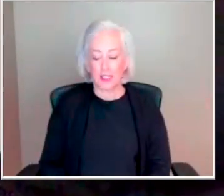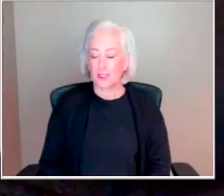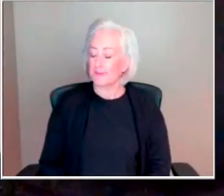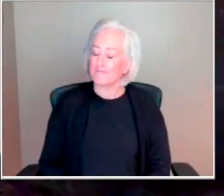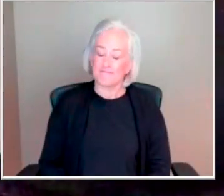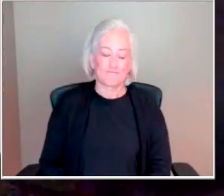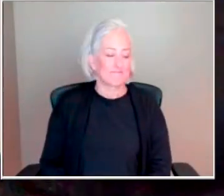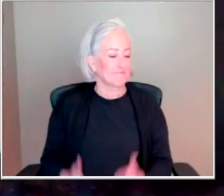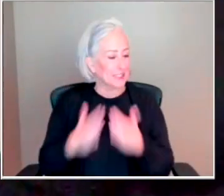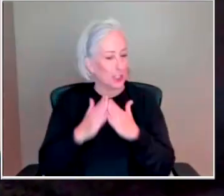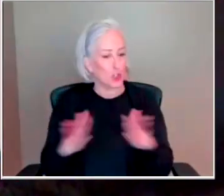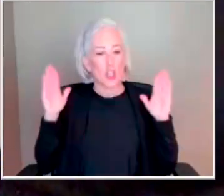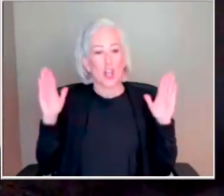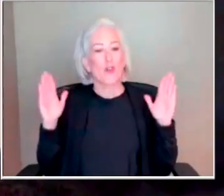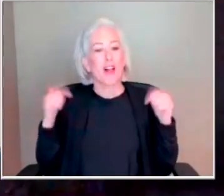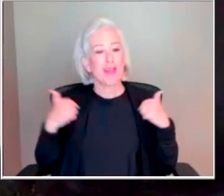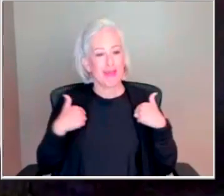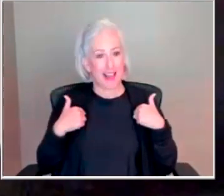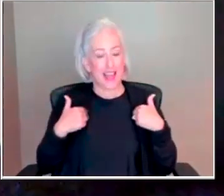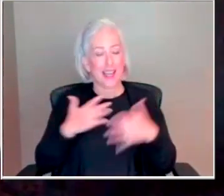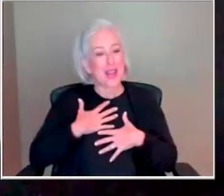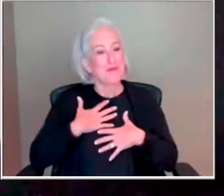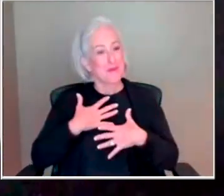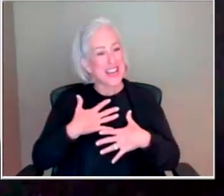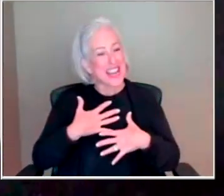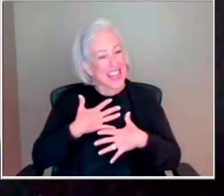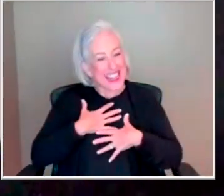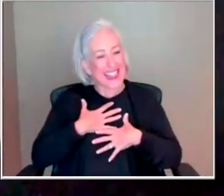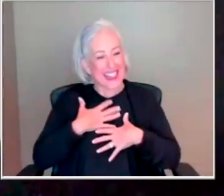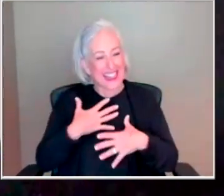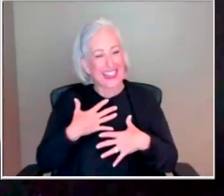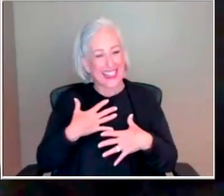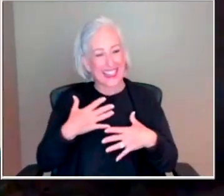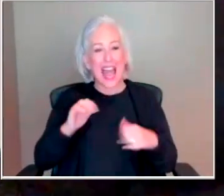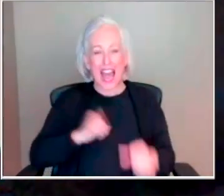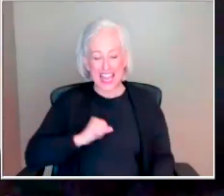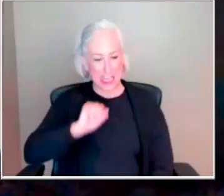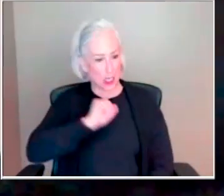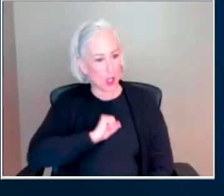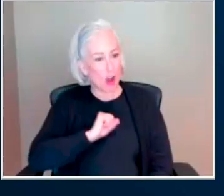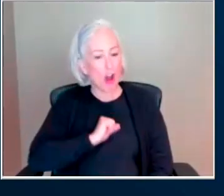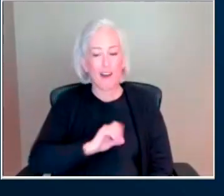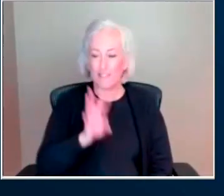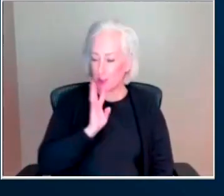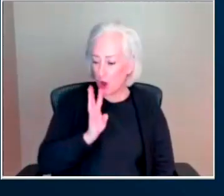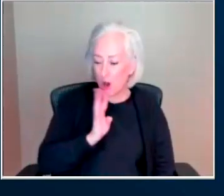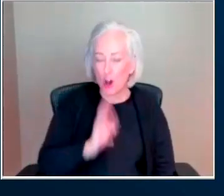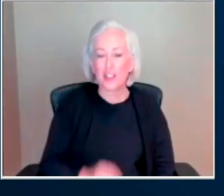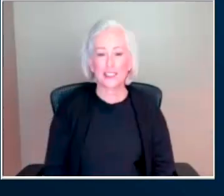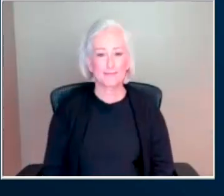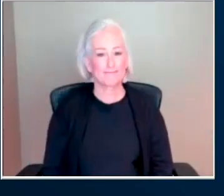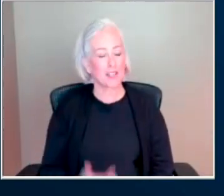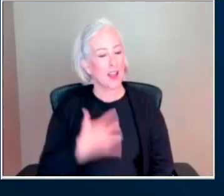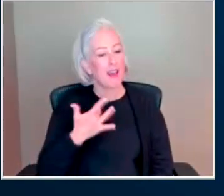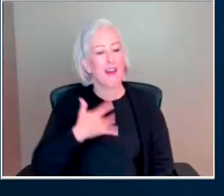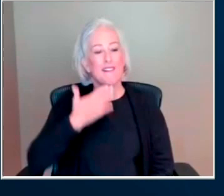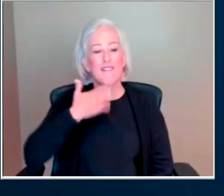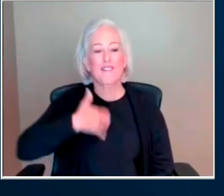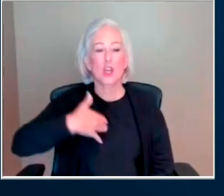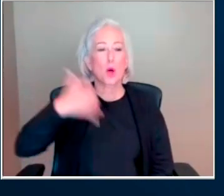Overall, I can breathe. I can talk. I just feel much better. Not